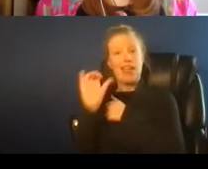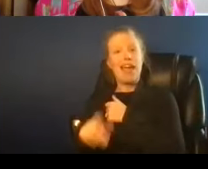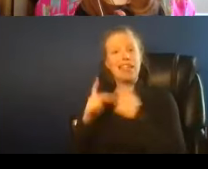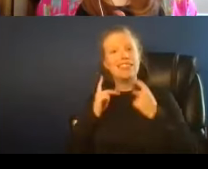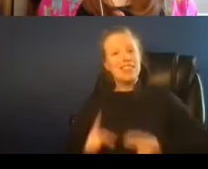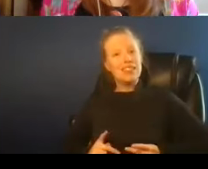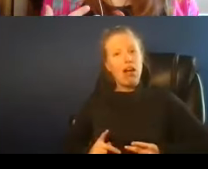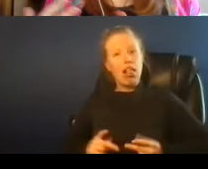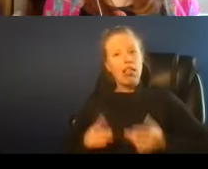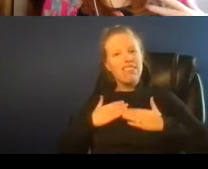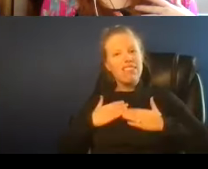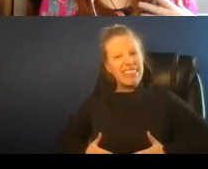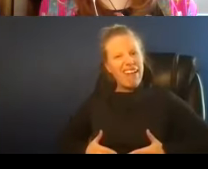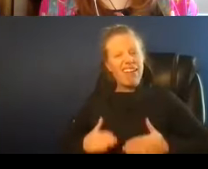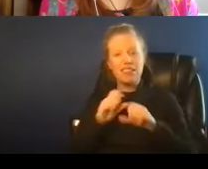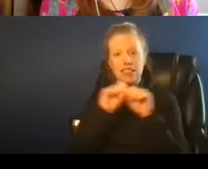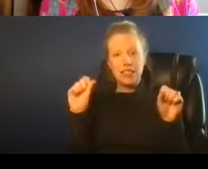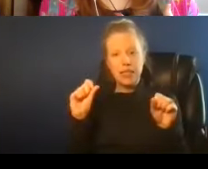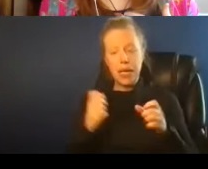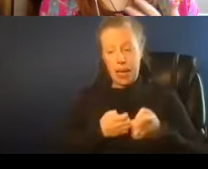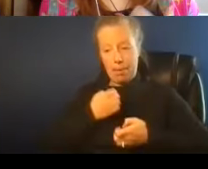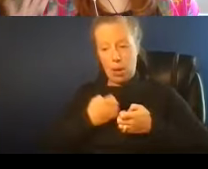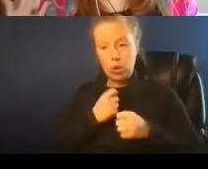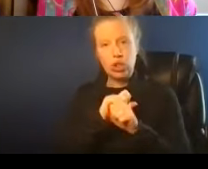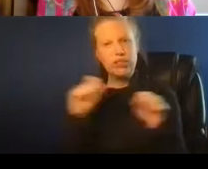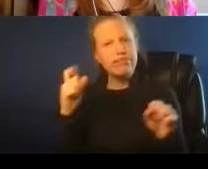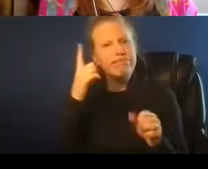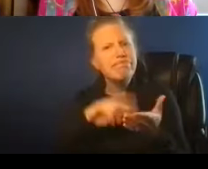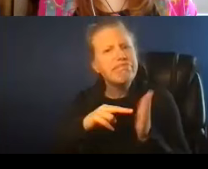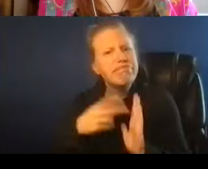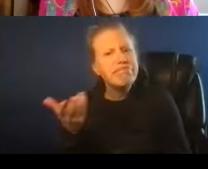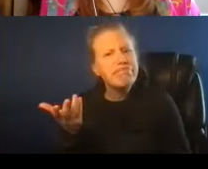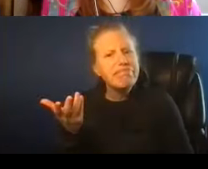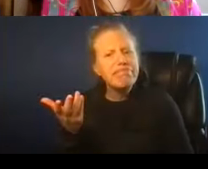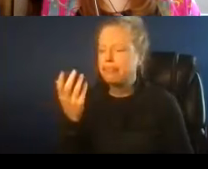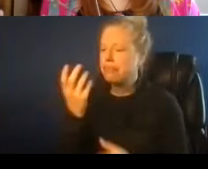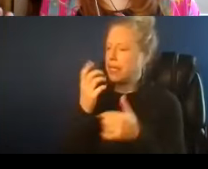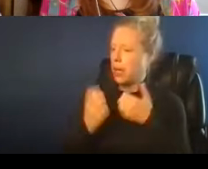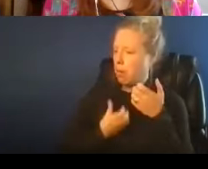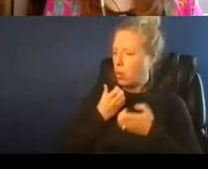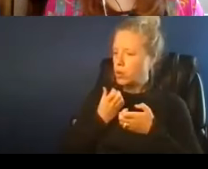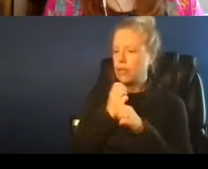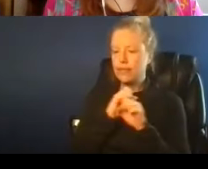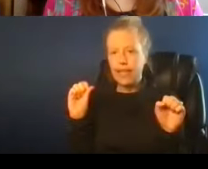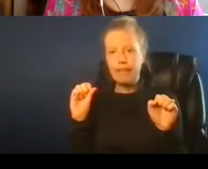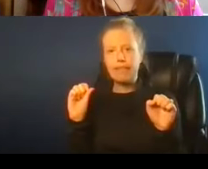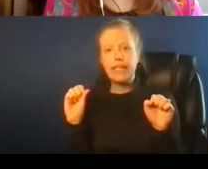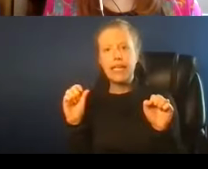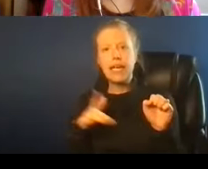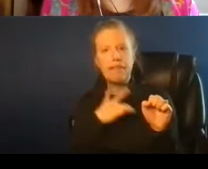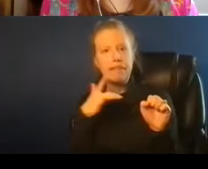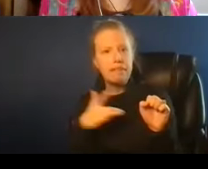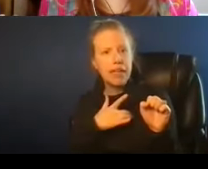right? But when you're emotionally safe, we talk about emotional safety as being a feeling that